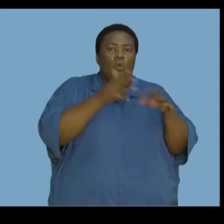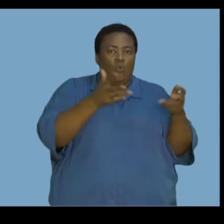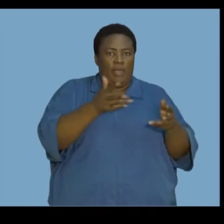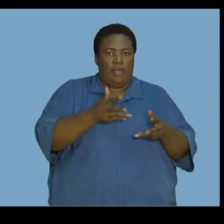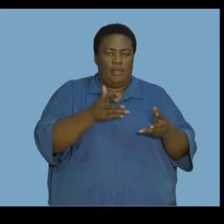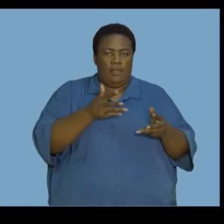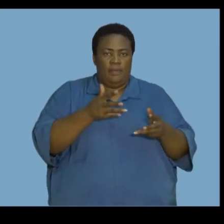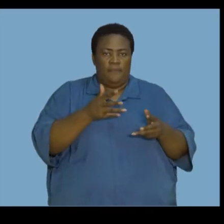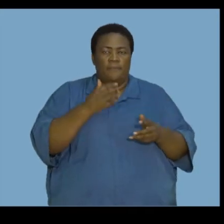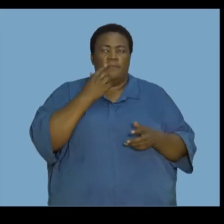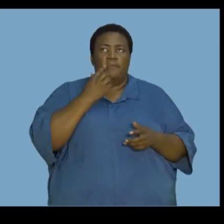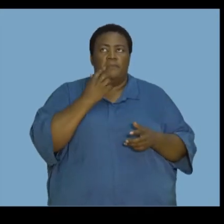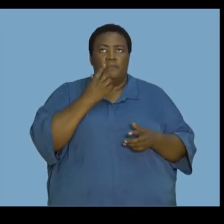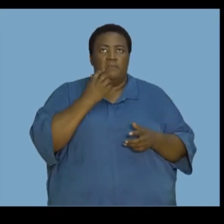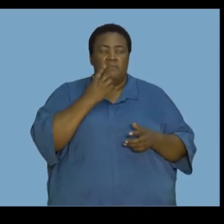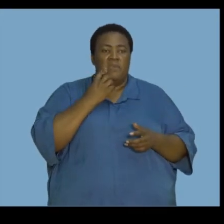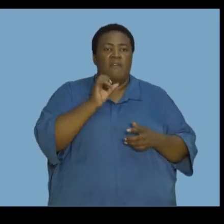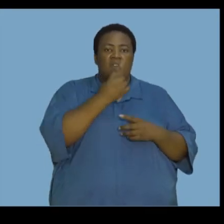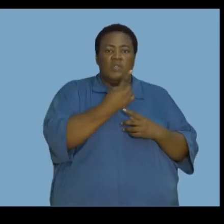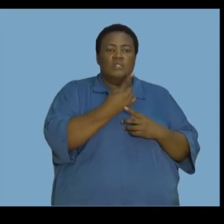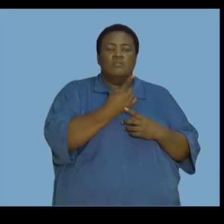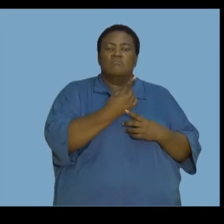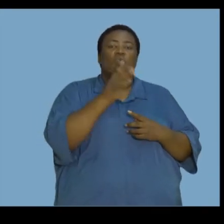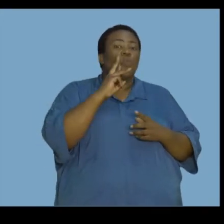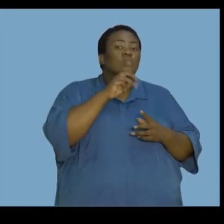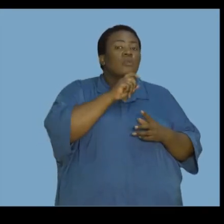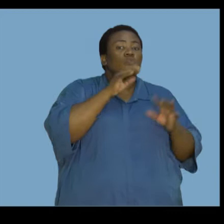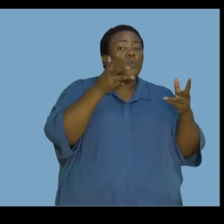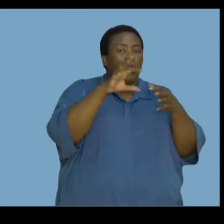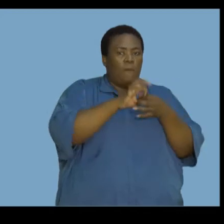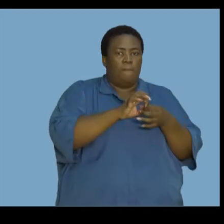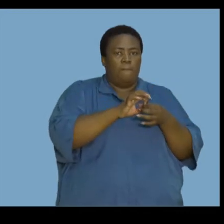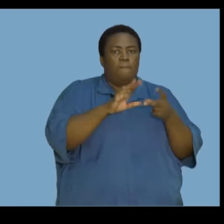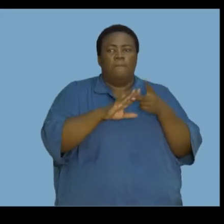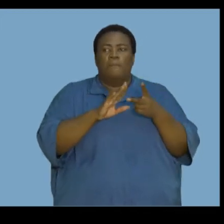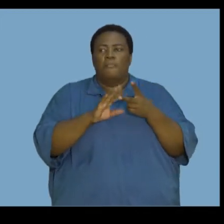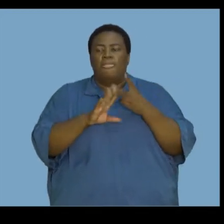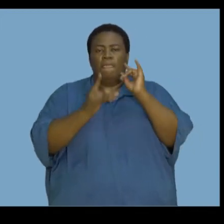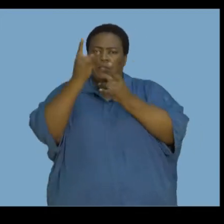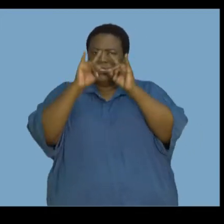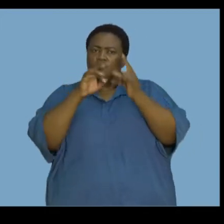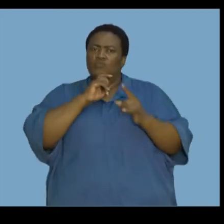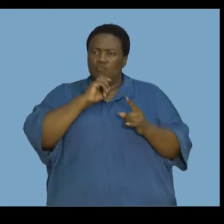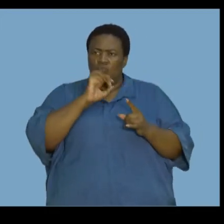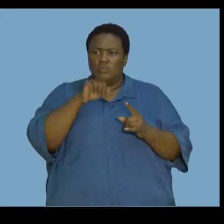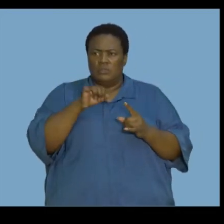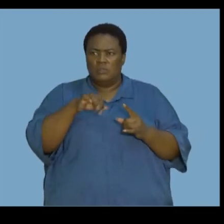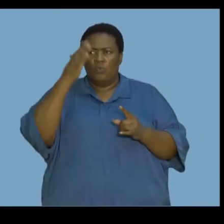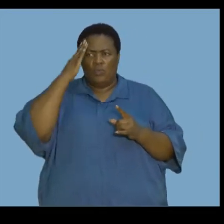drives, firstly, our domestic use, so we refer to water being used in our homes. There's urban use as